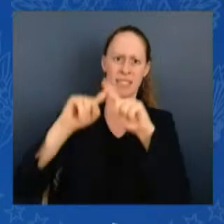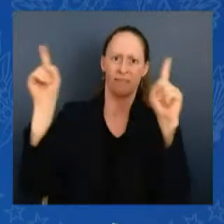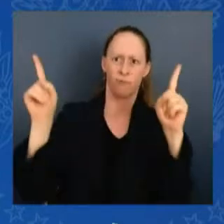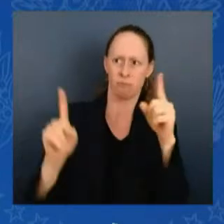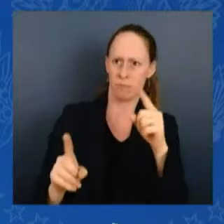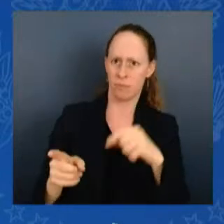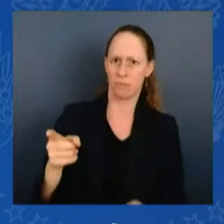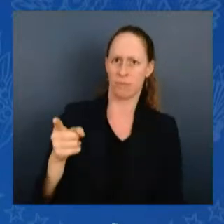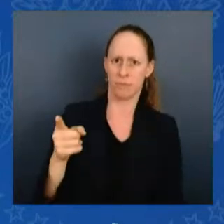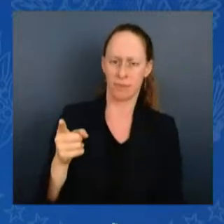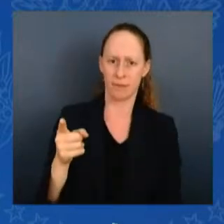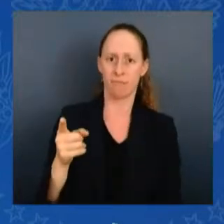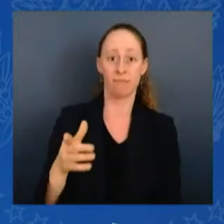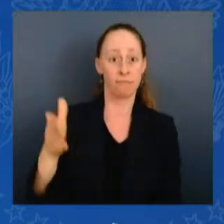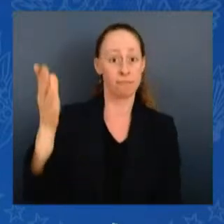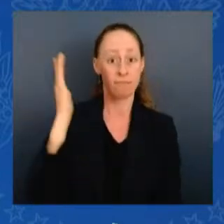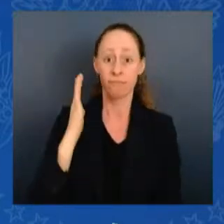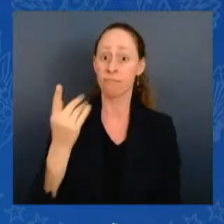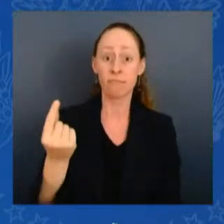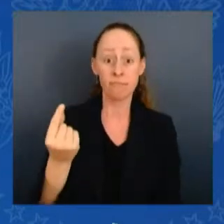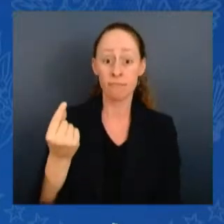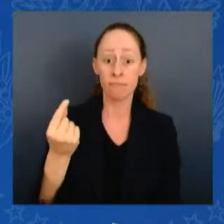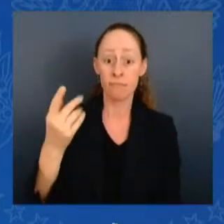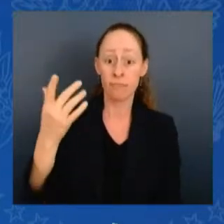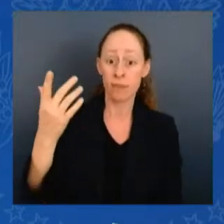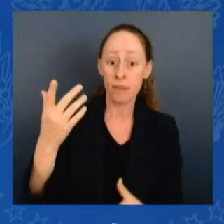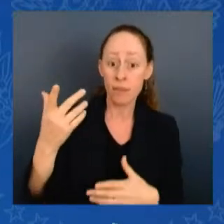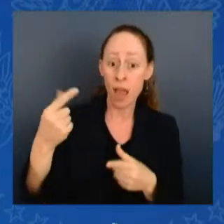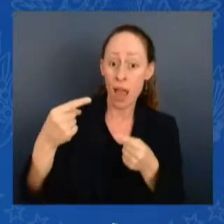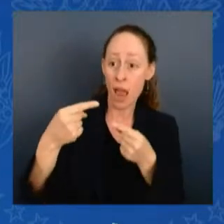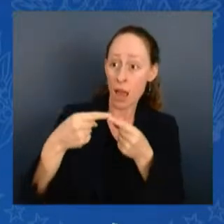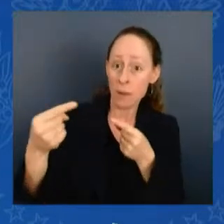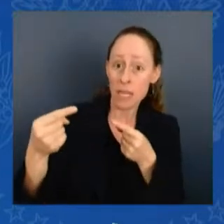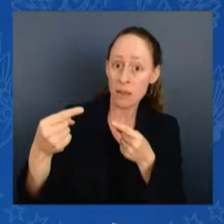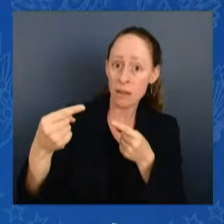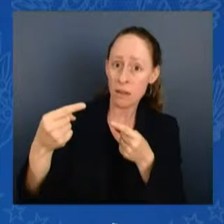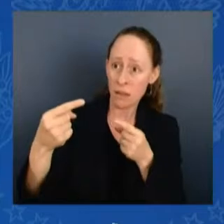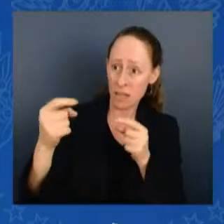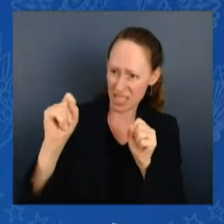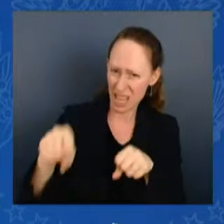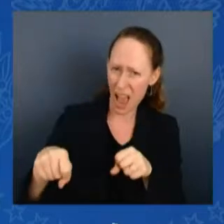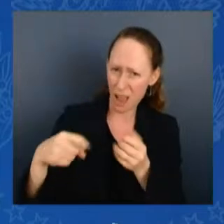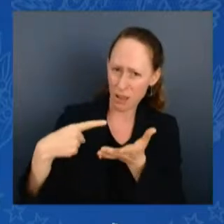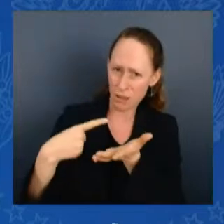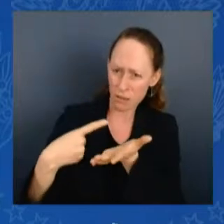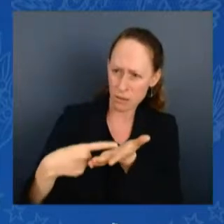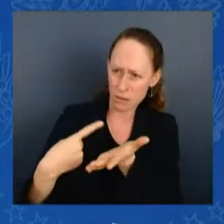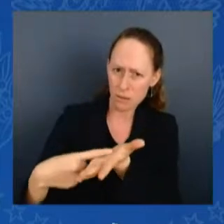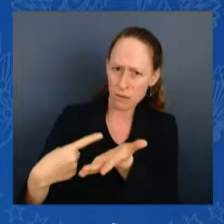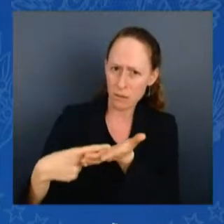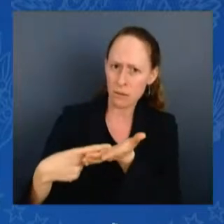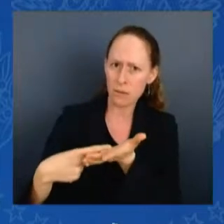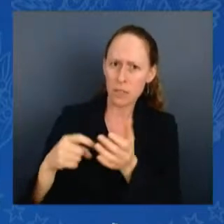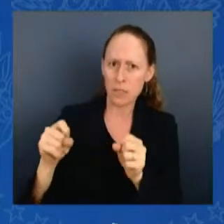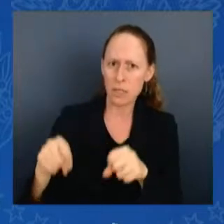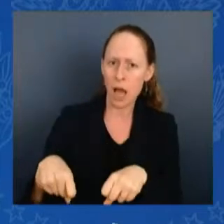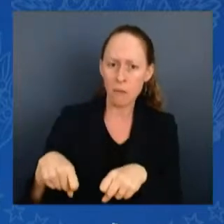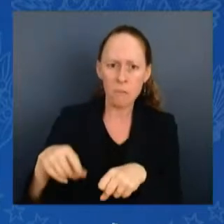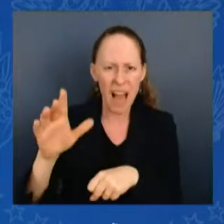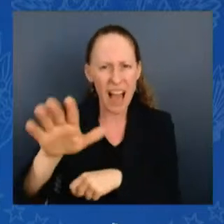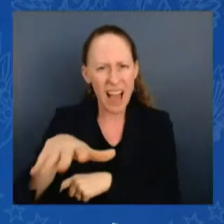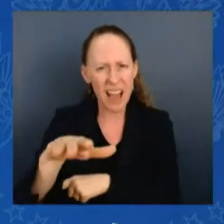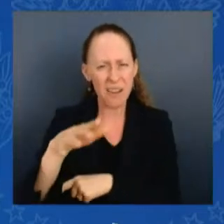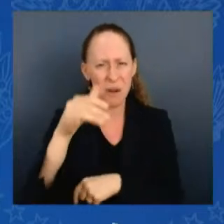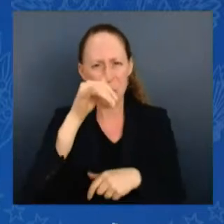enemy to minimize the risk of an arms race spiraling out of control